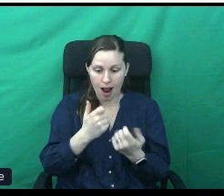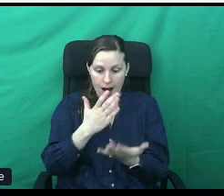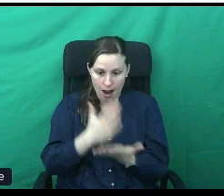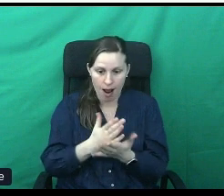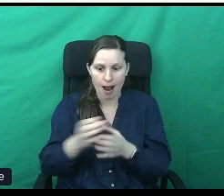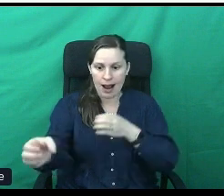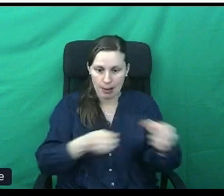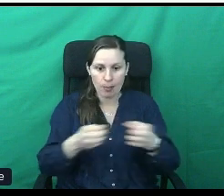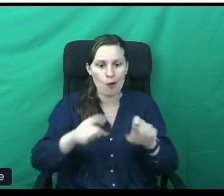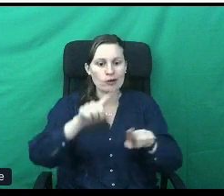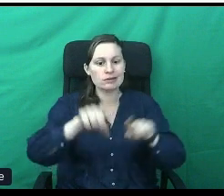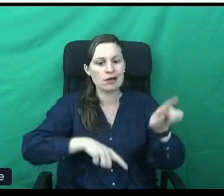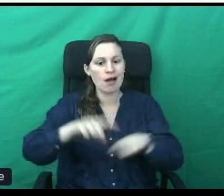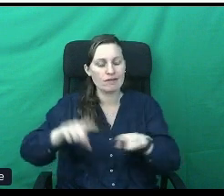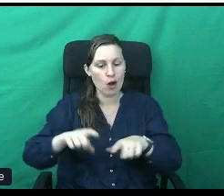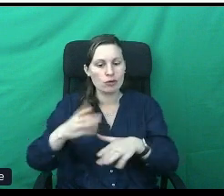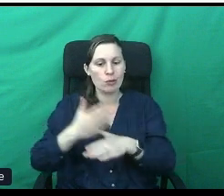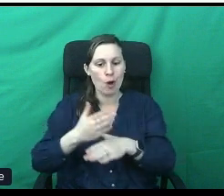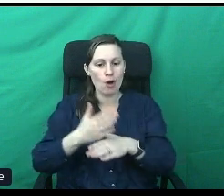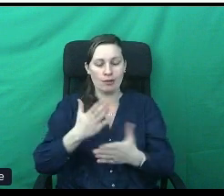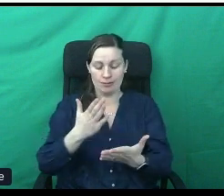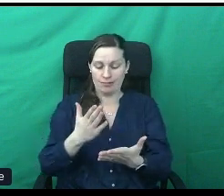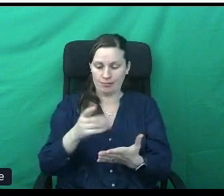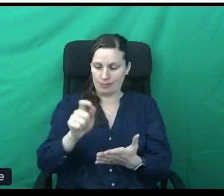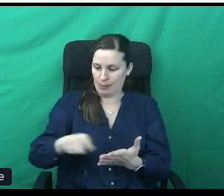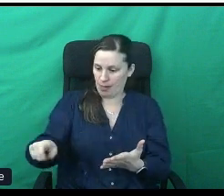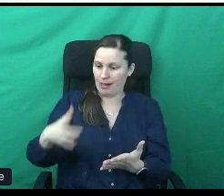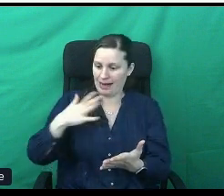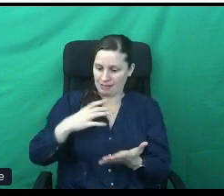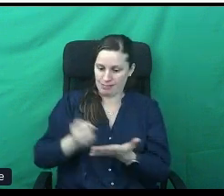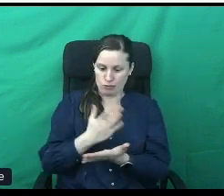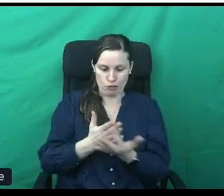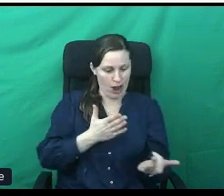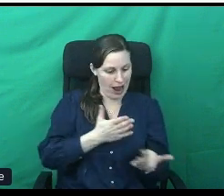diverse workforce, we need to make sure all of our digital applications are accessible.